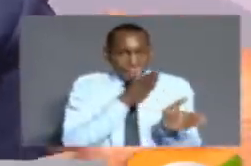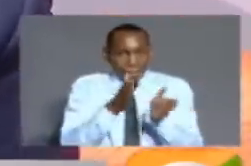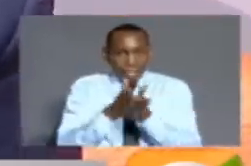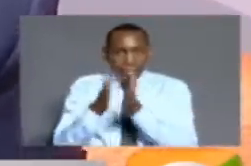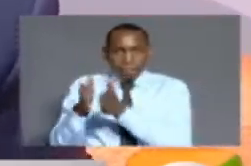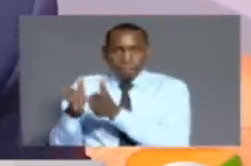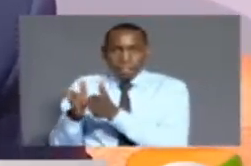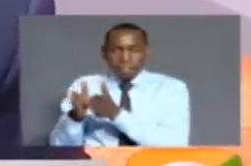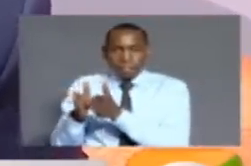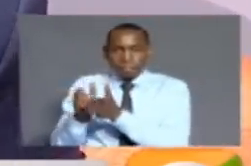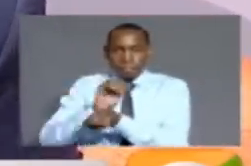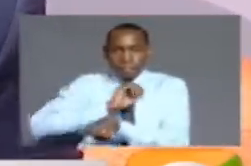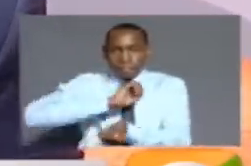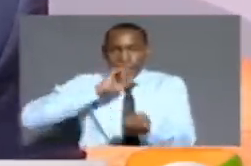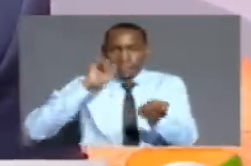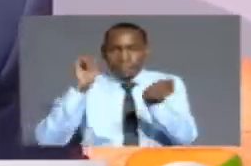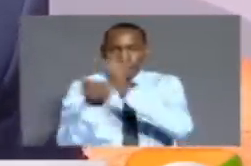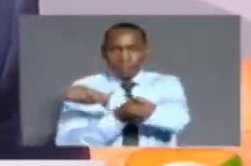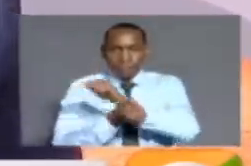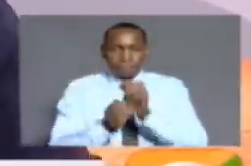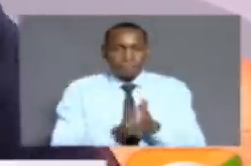because of organizing a revolution. A revolution, give me a...